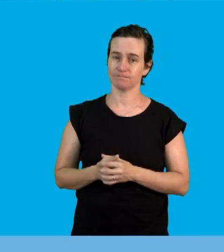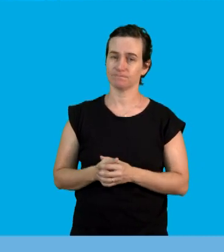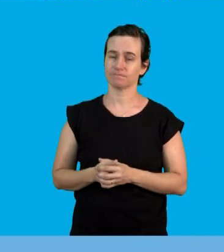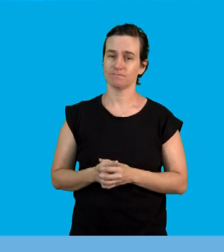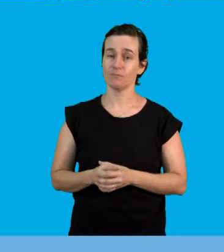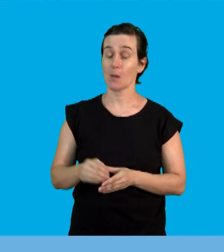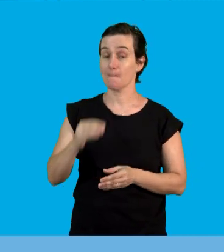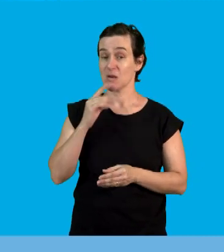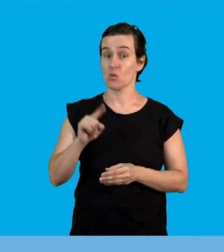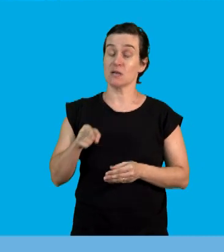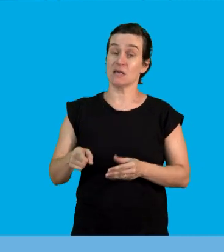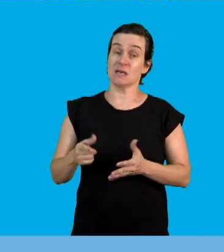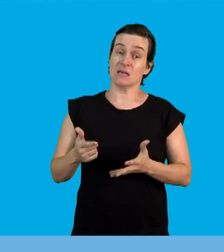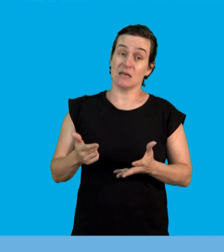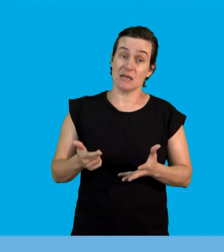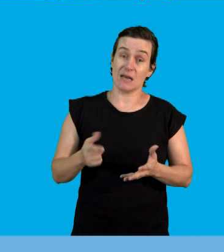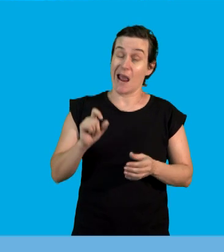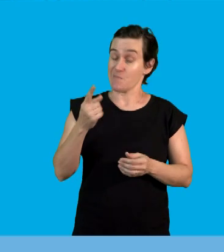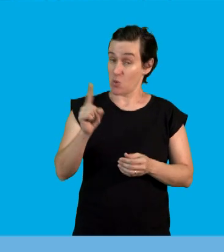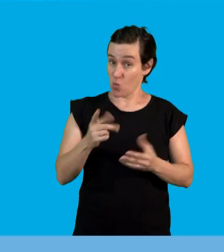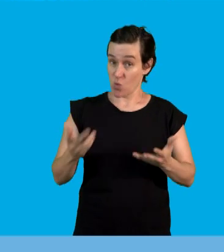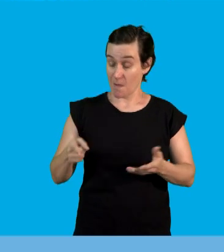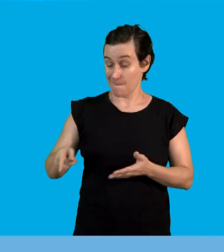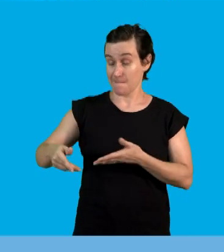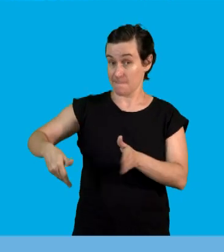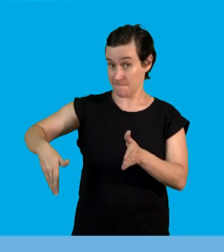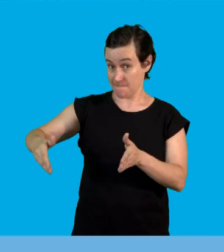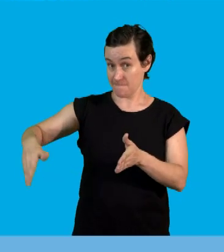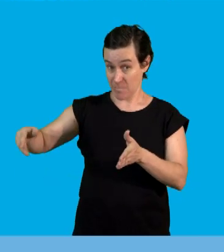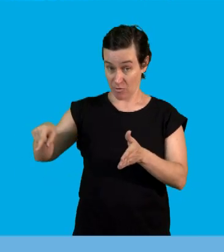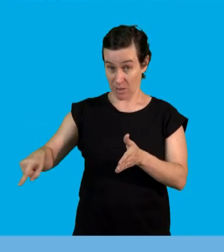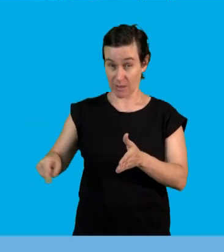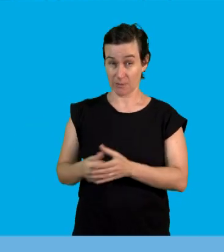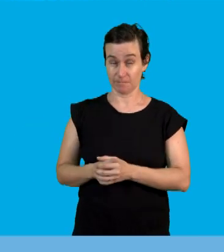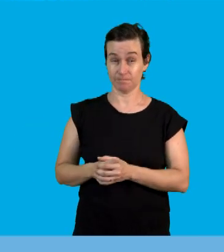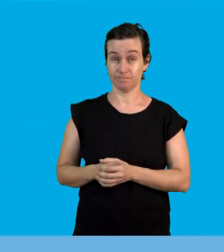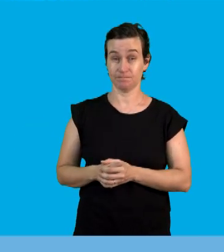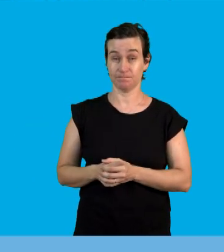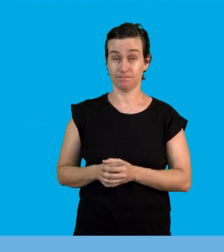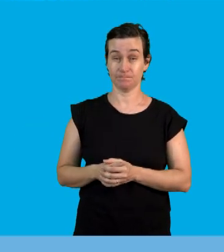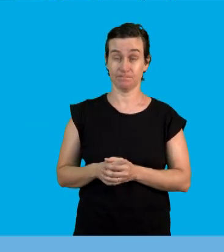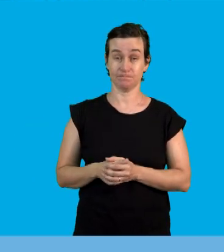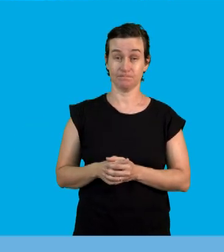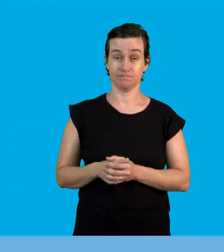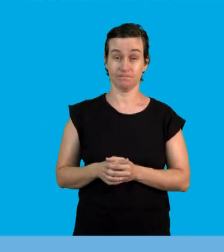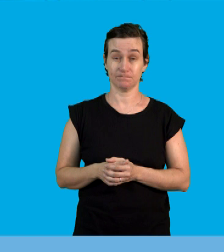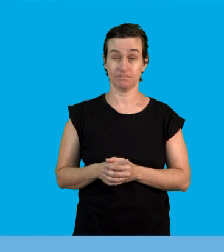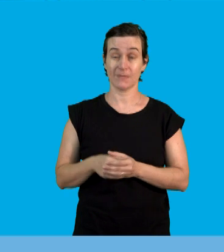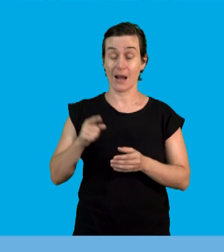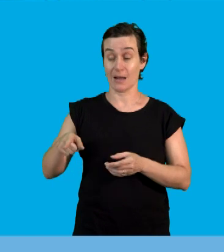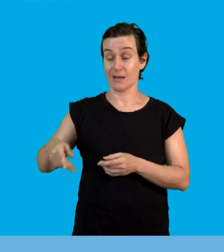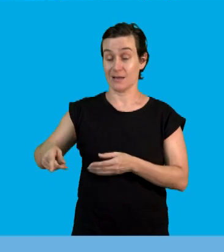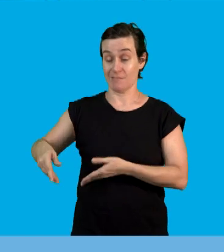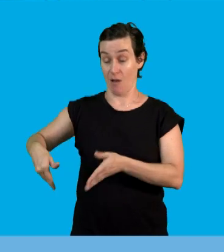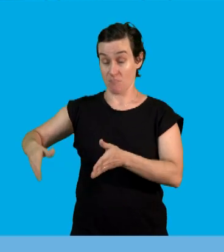same and the current is going to divide. So what happens in parallel to the current happens in series with the voltage. And